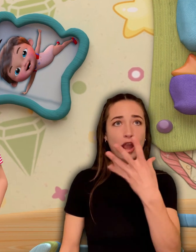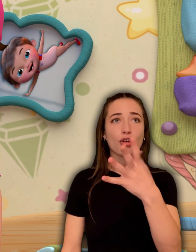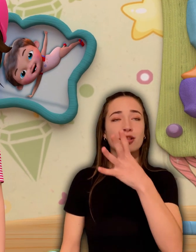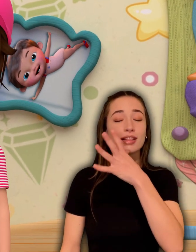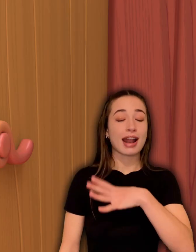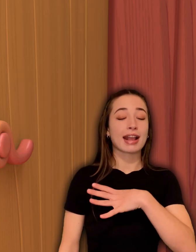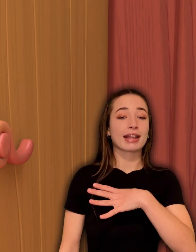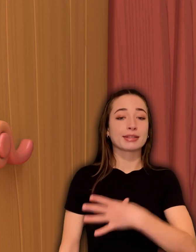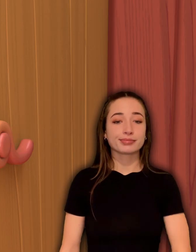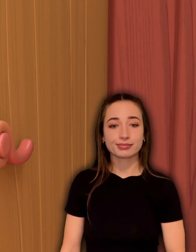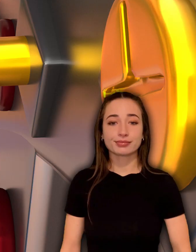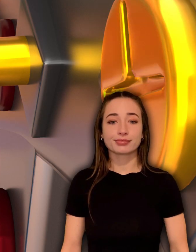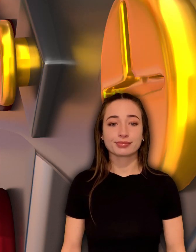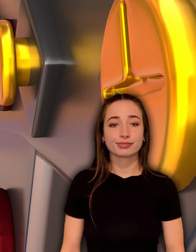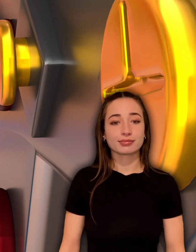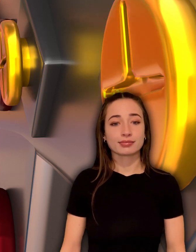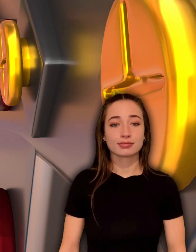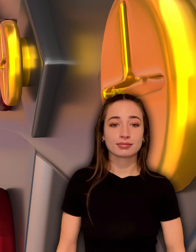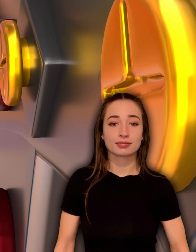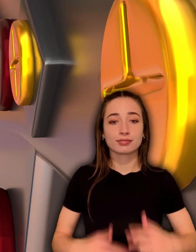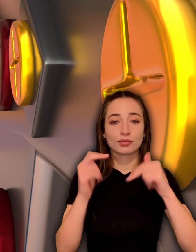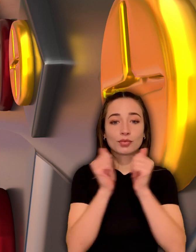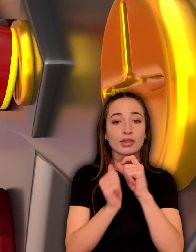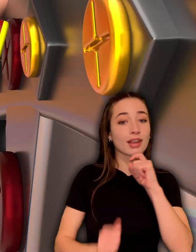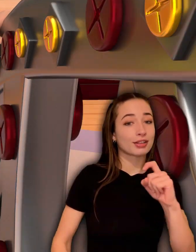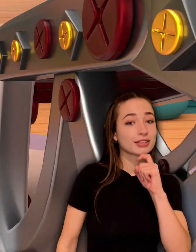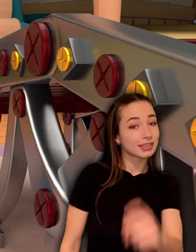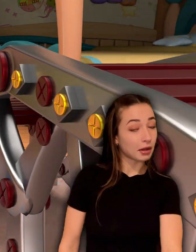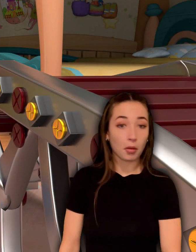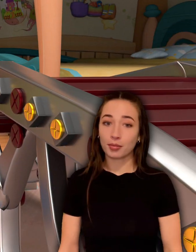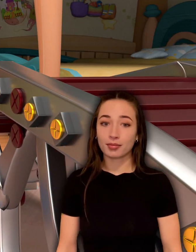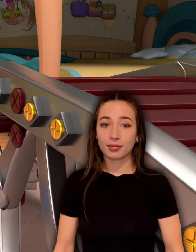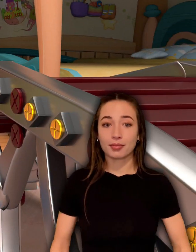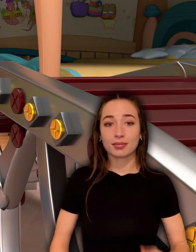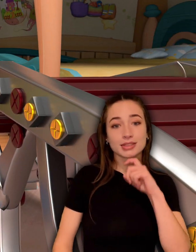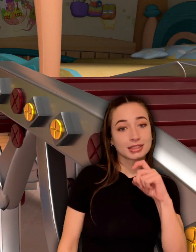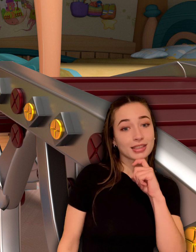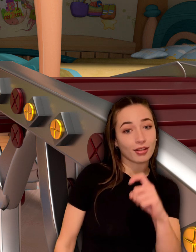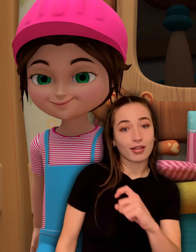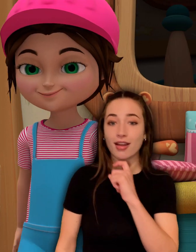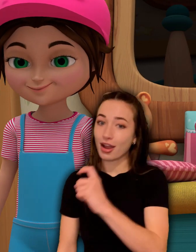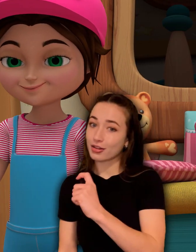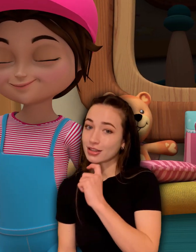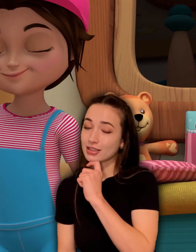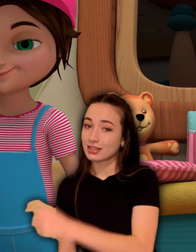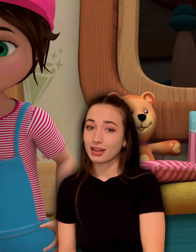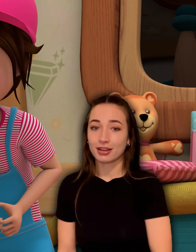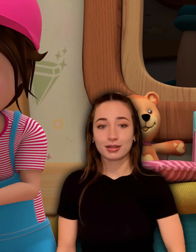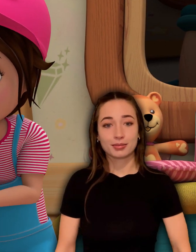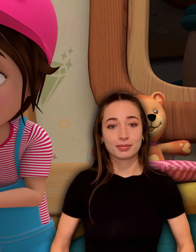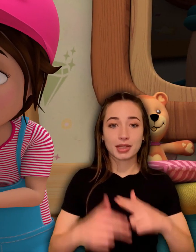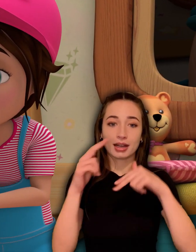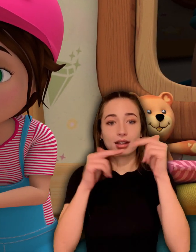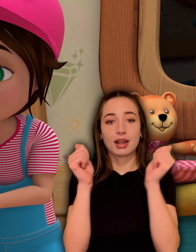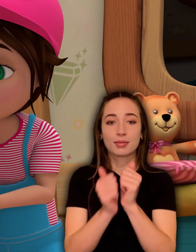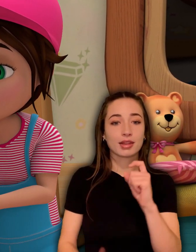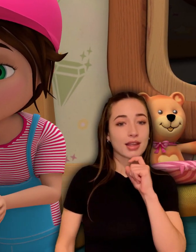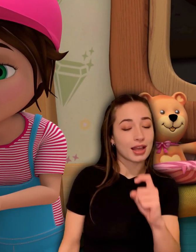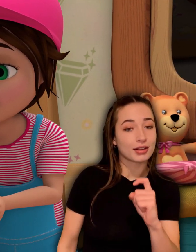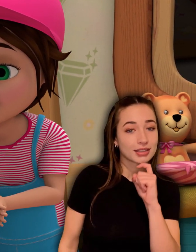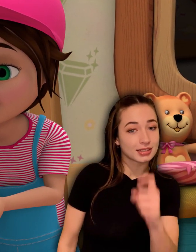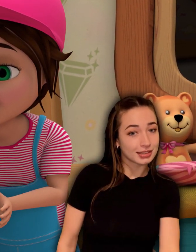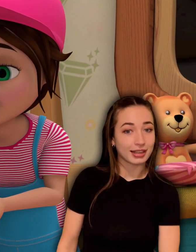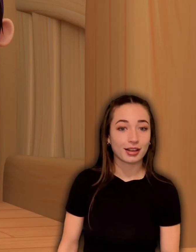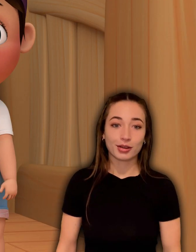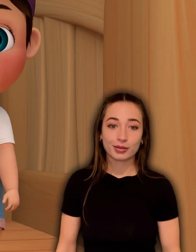My Fair Lady build it up with Iron and Steel Iron and Steel Iron and Steel build